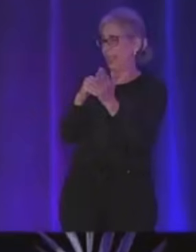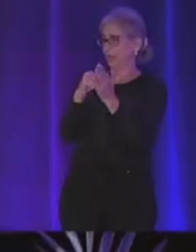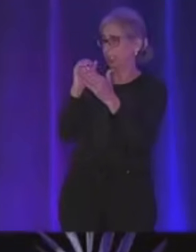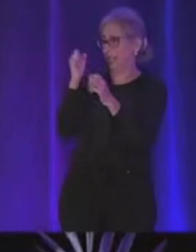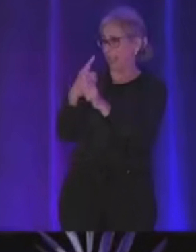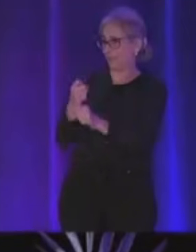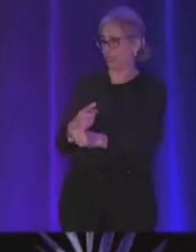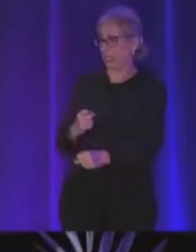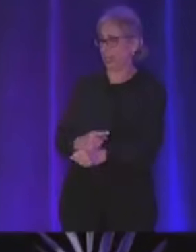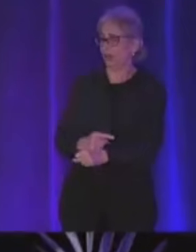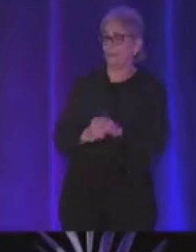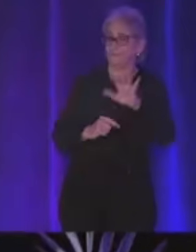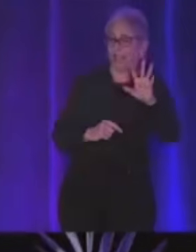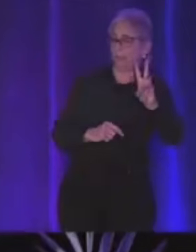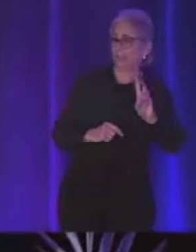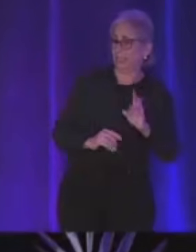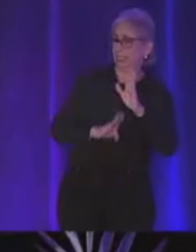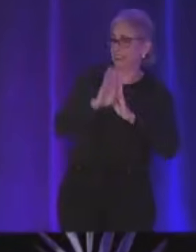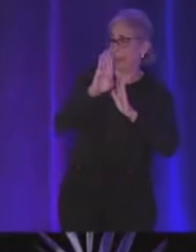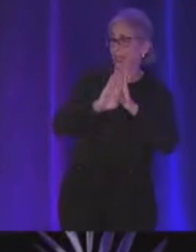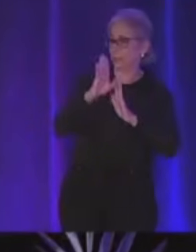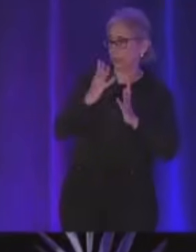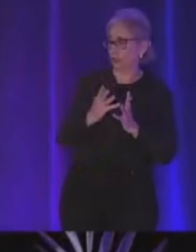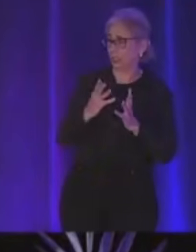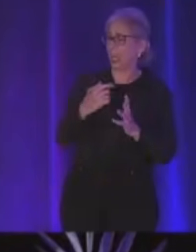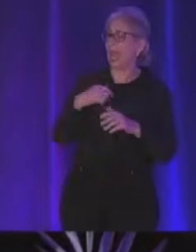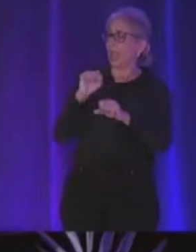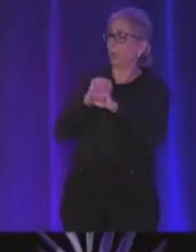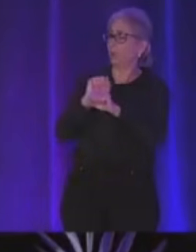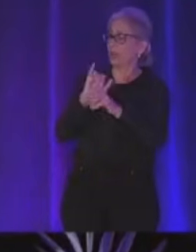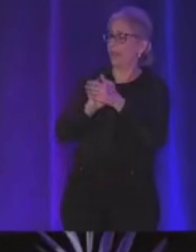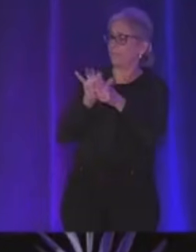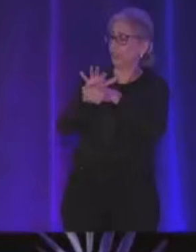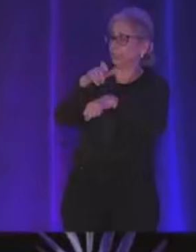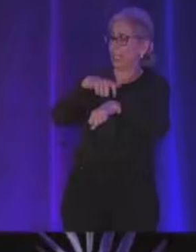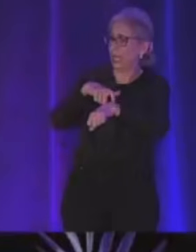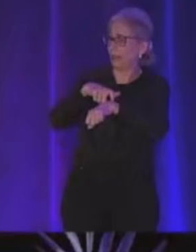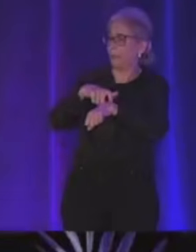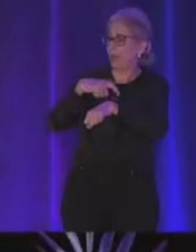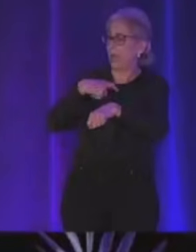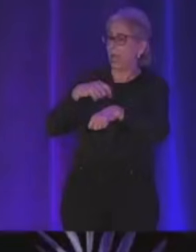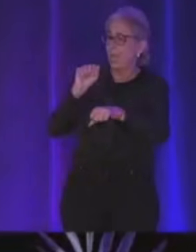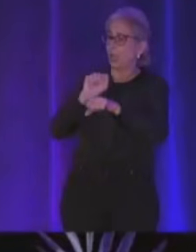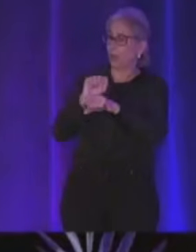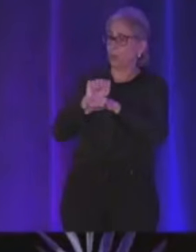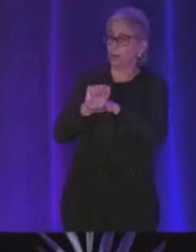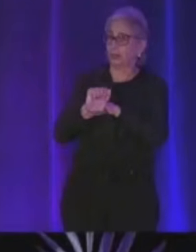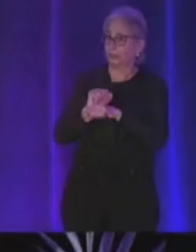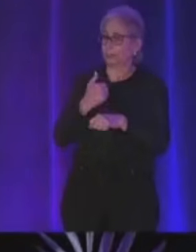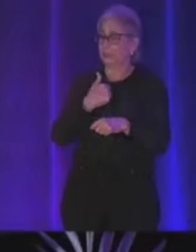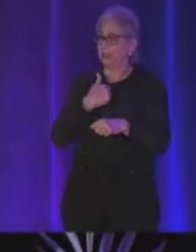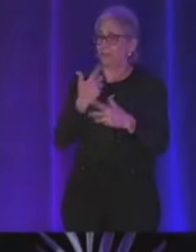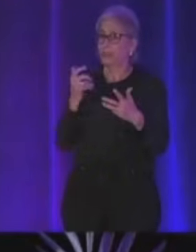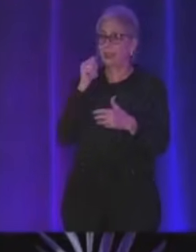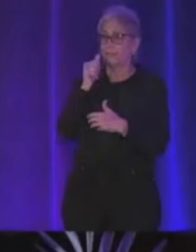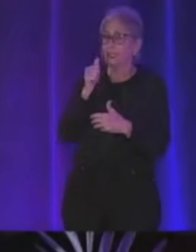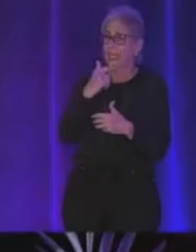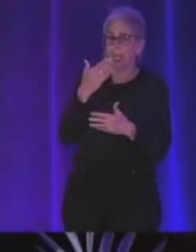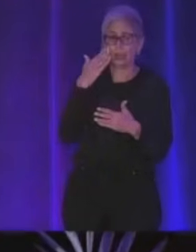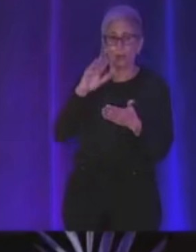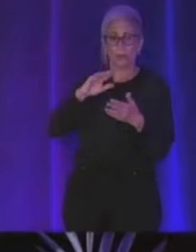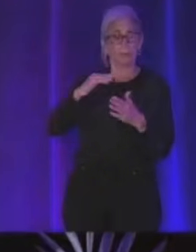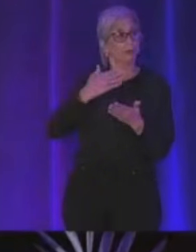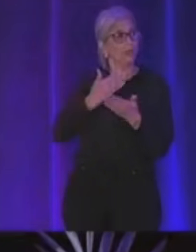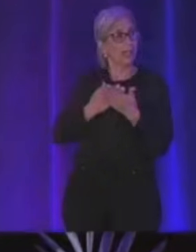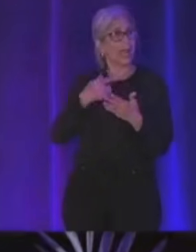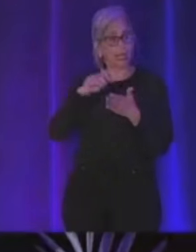5 or 6 devs. We have an open collective. I work on that full time. I'm also a Microsoft MVP. I don't know what that means, but it seems to be good. I wrote